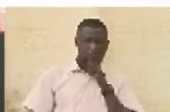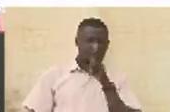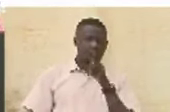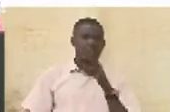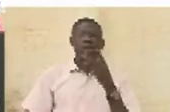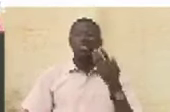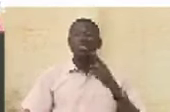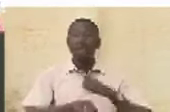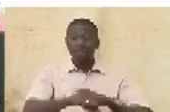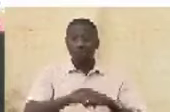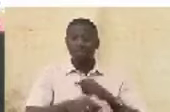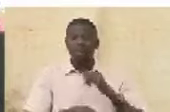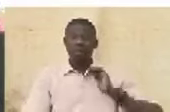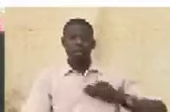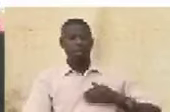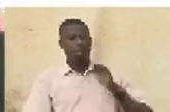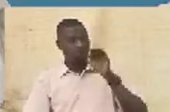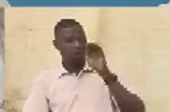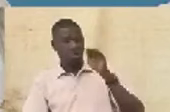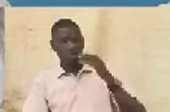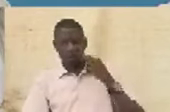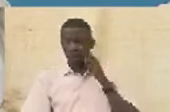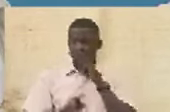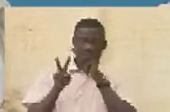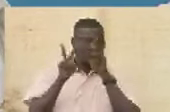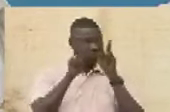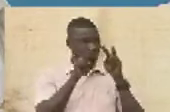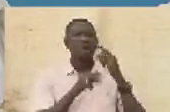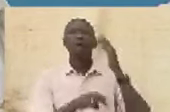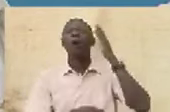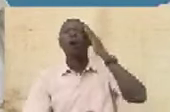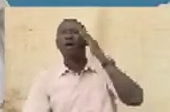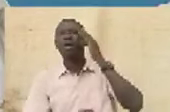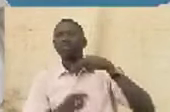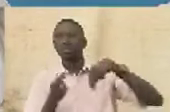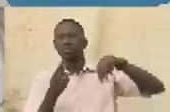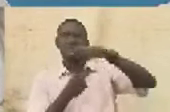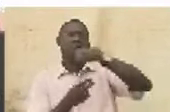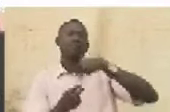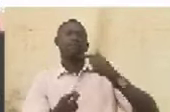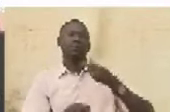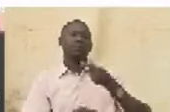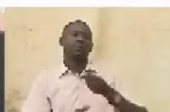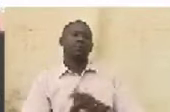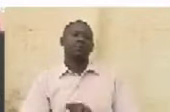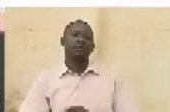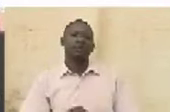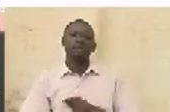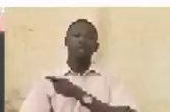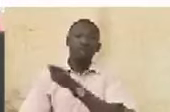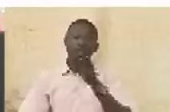lady made the call, we made observations and saw them surround the village. Did they carry anything with them?